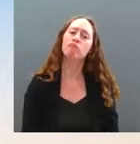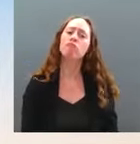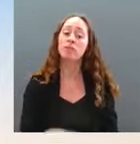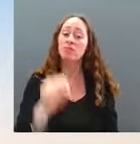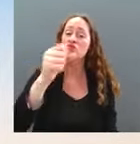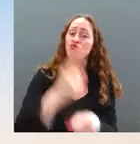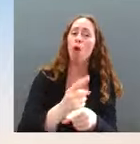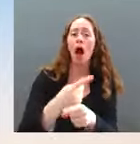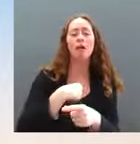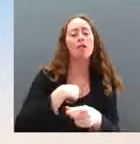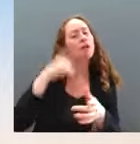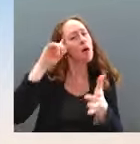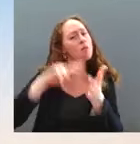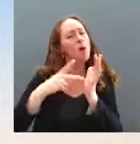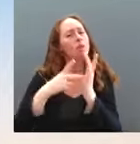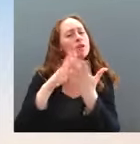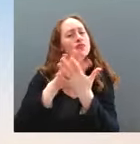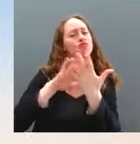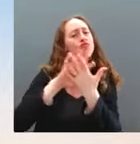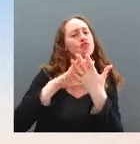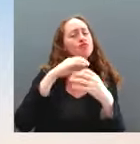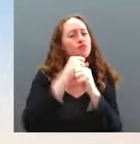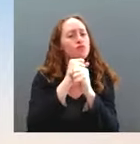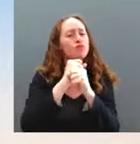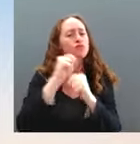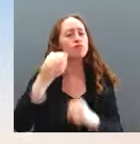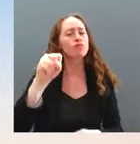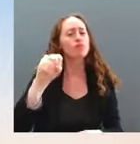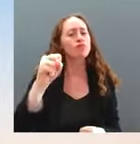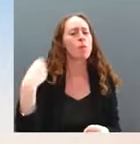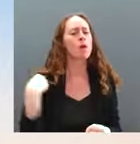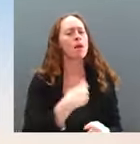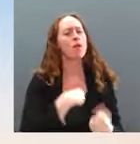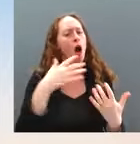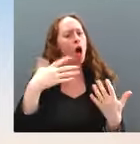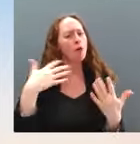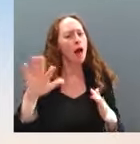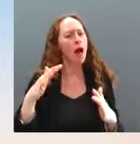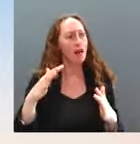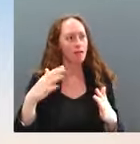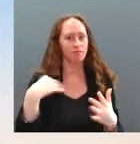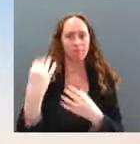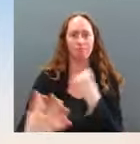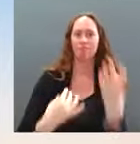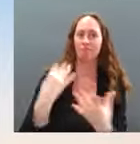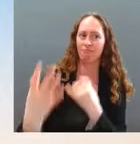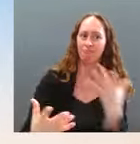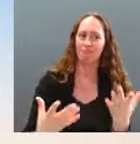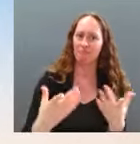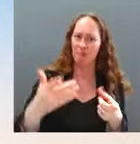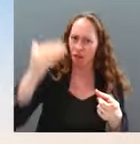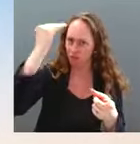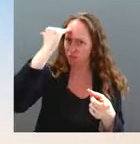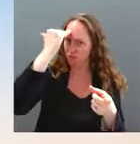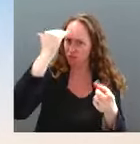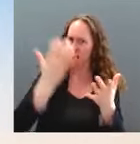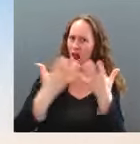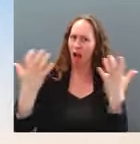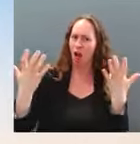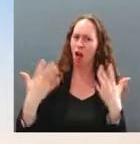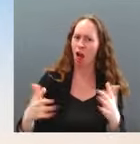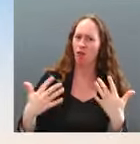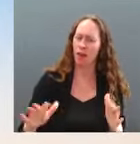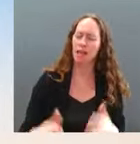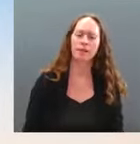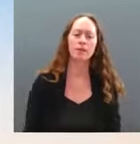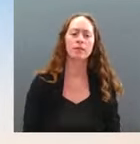quite extensively from here, but we're not going to detail everything we haven't over the course of time for operational purposes. But what he was